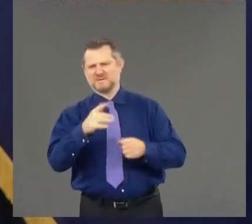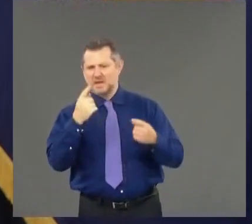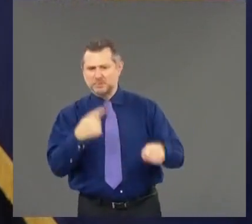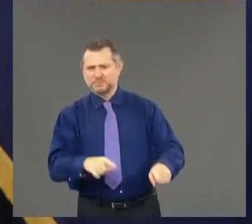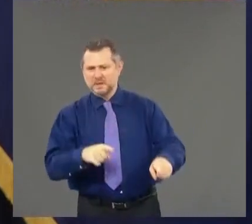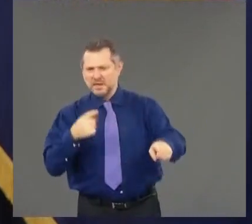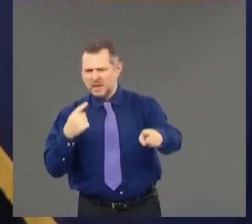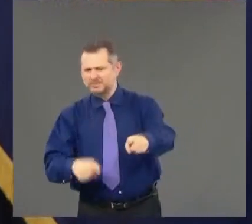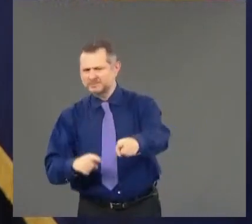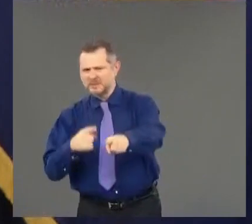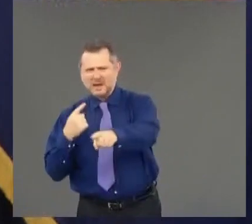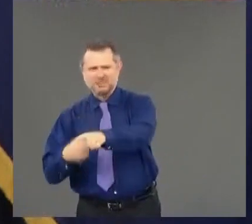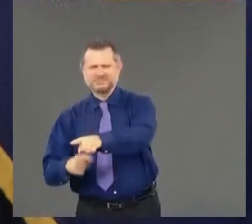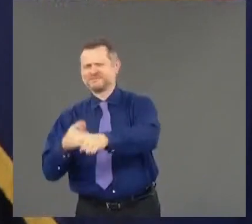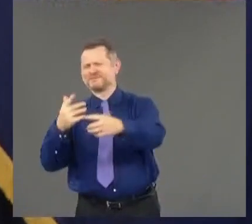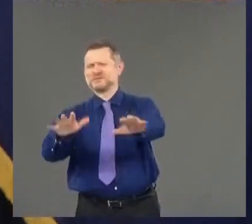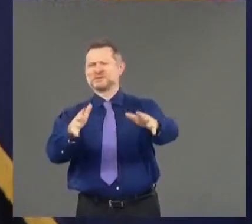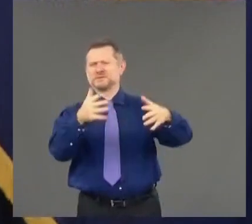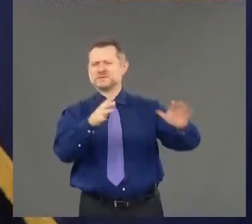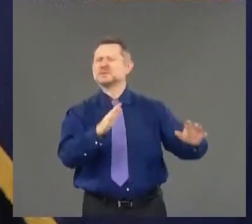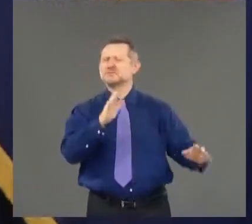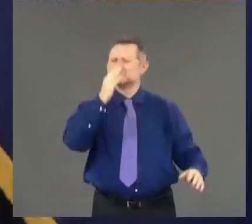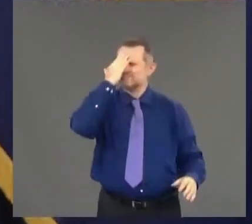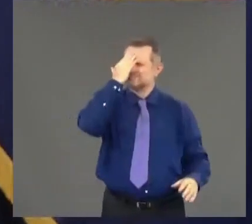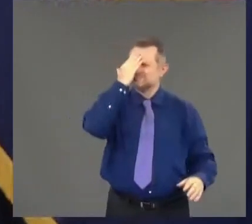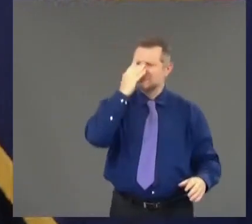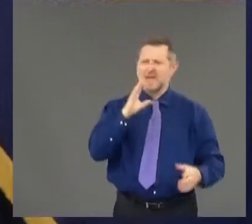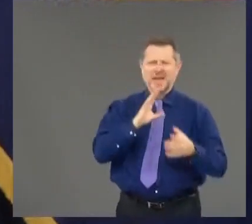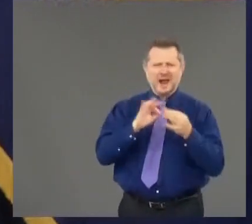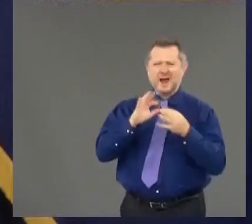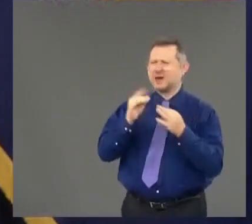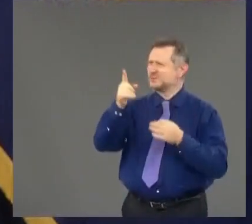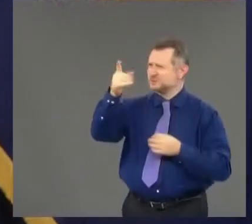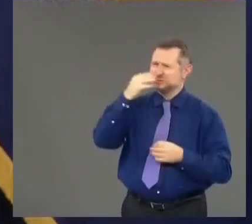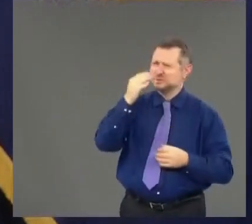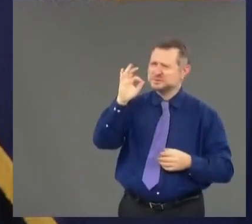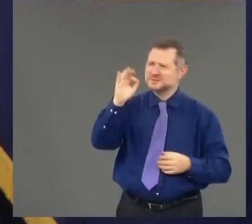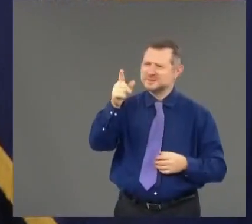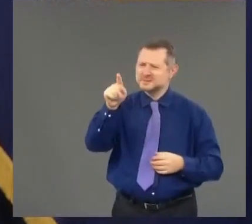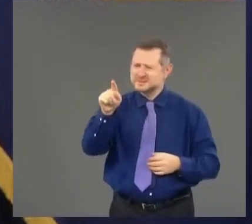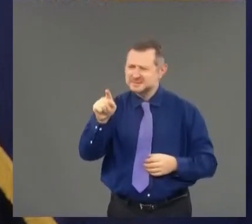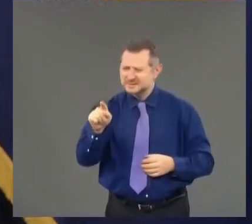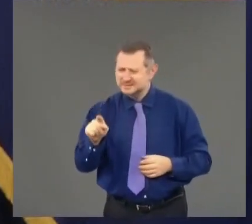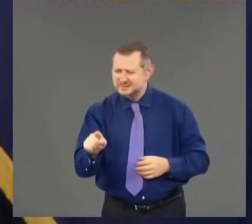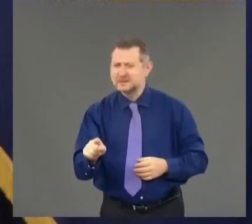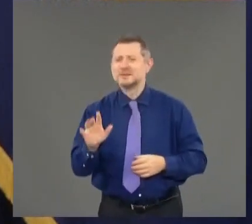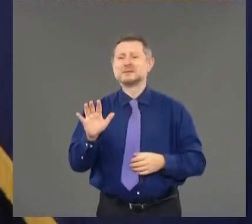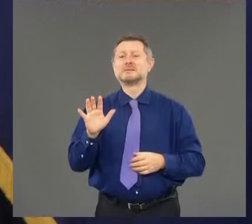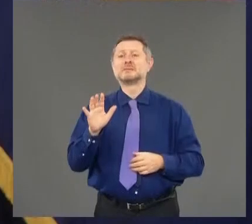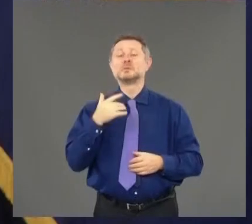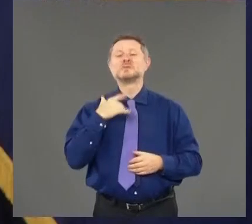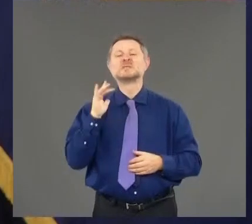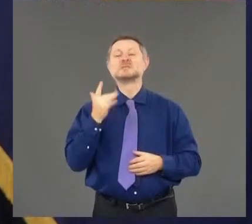enough. Great, great, great. You know what's better?